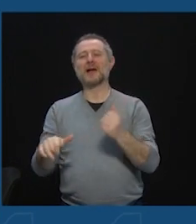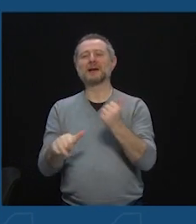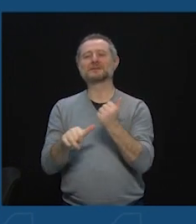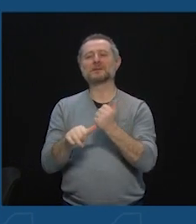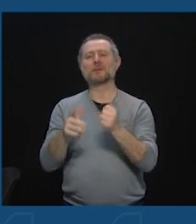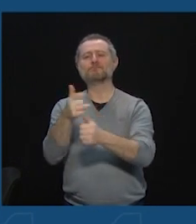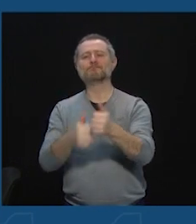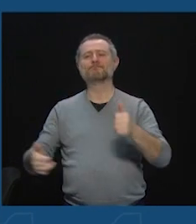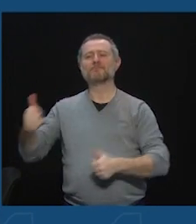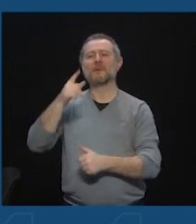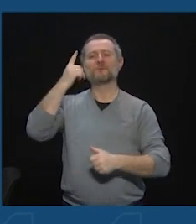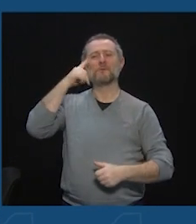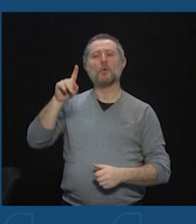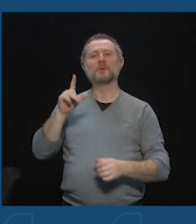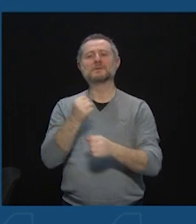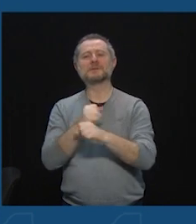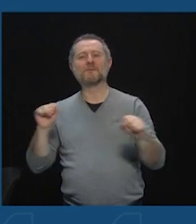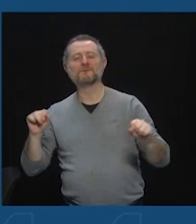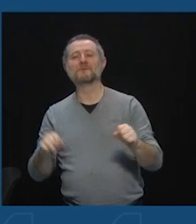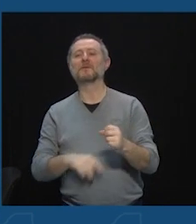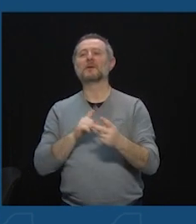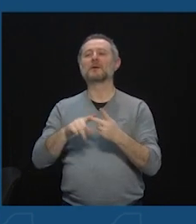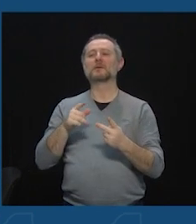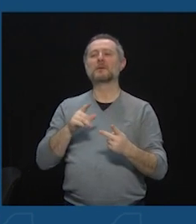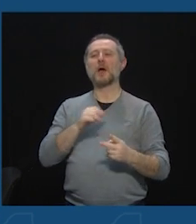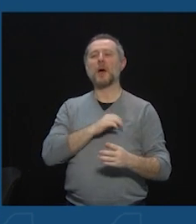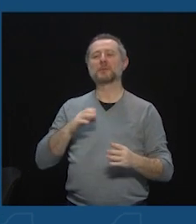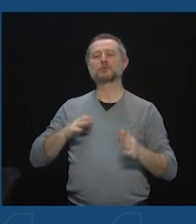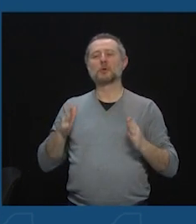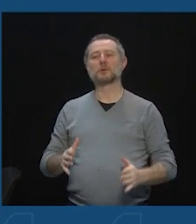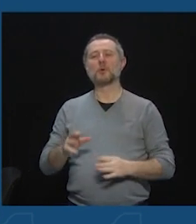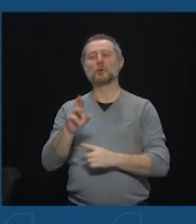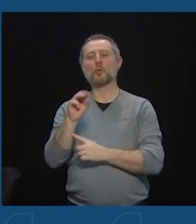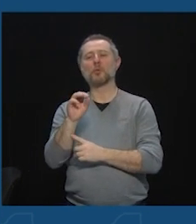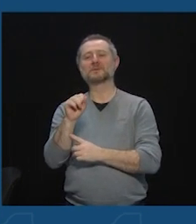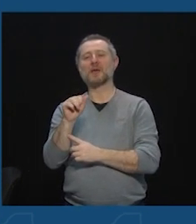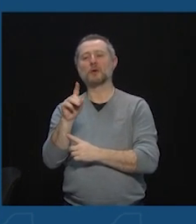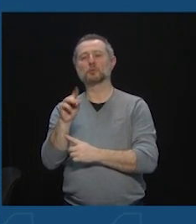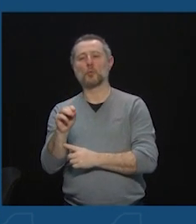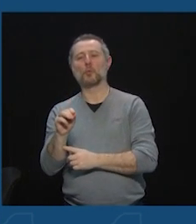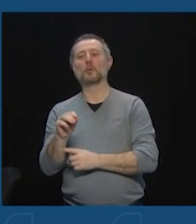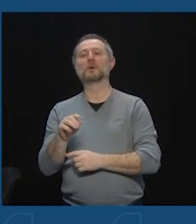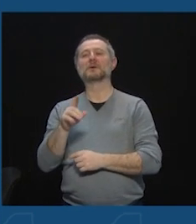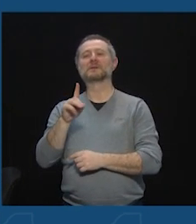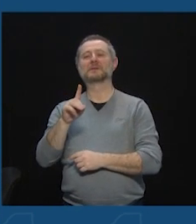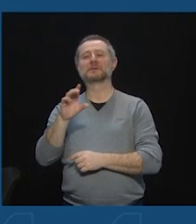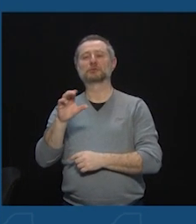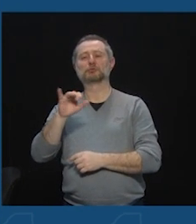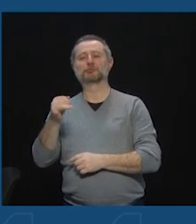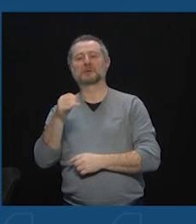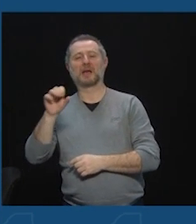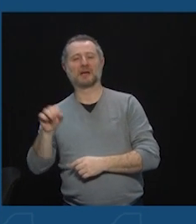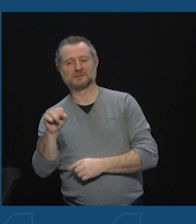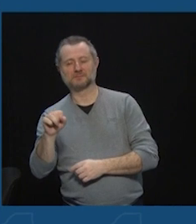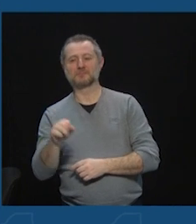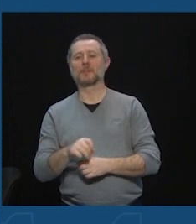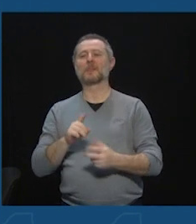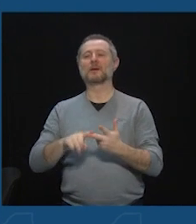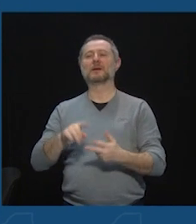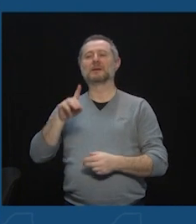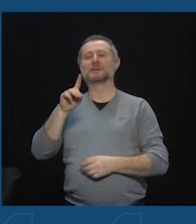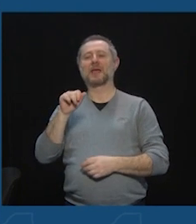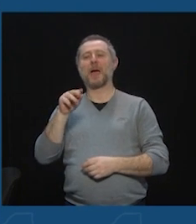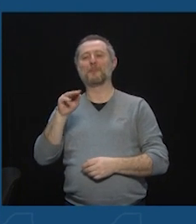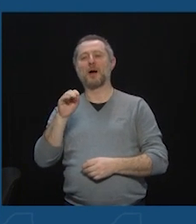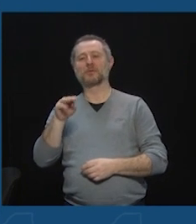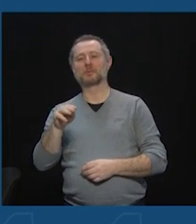Commissioner Rosanna Rosado is here from the Division of Criminal Justice Services. Damon Baycoat is here, our Deputy Commissioner